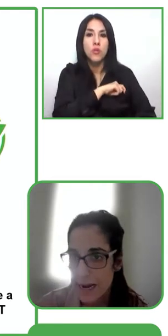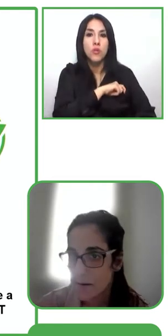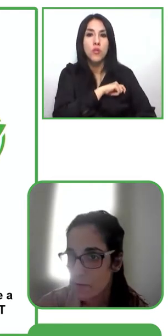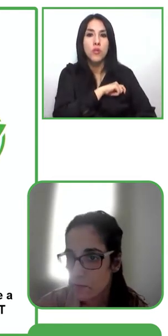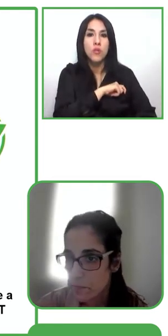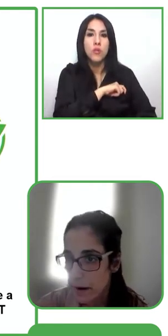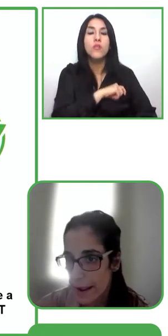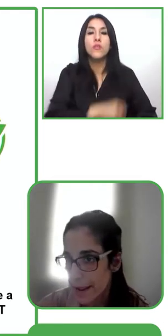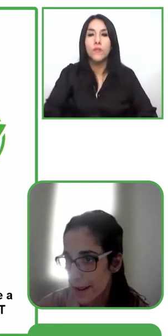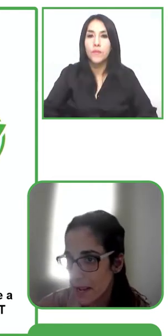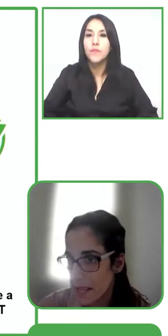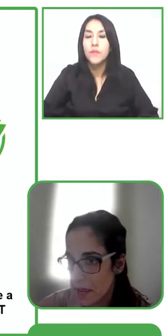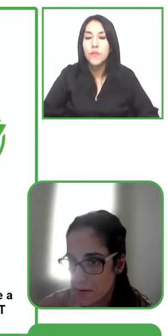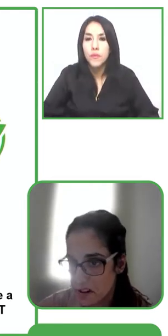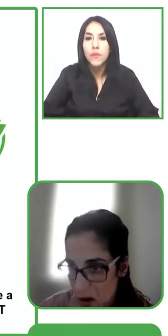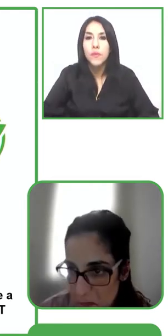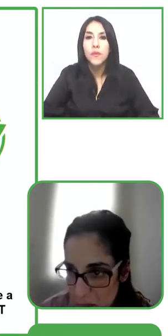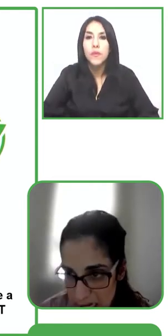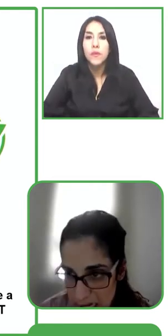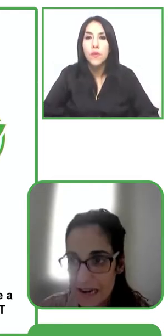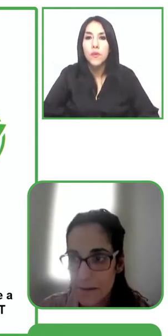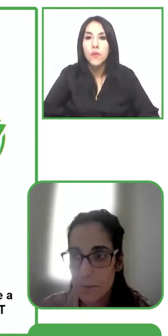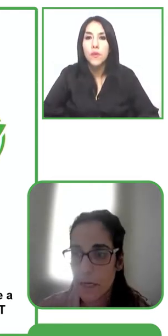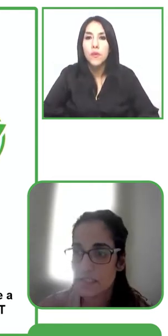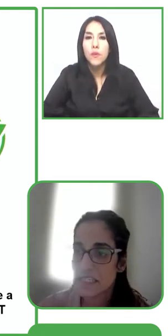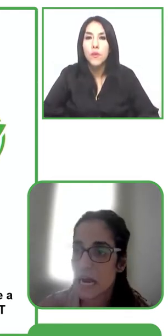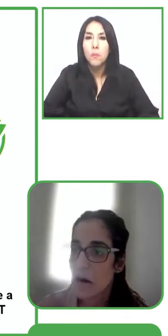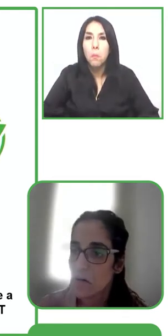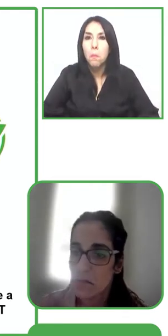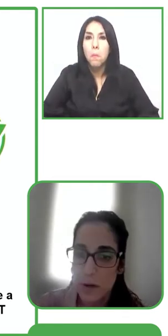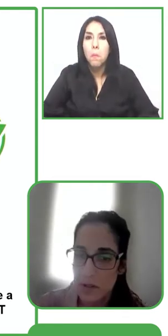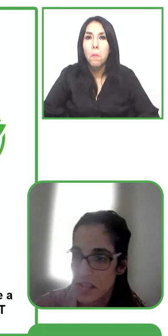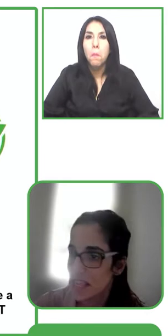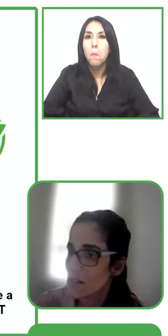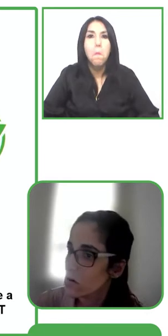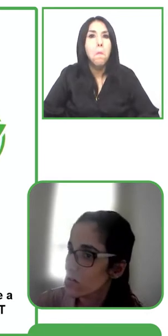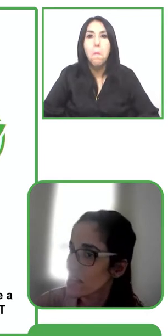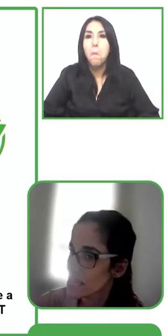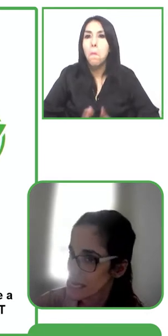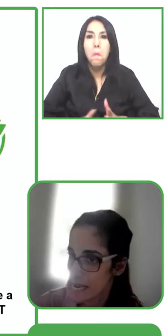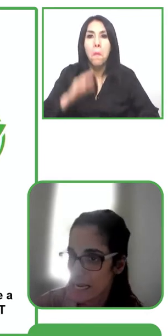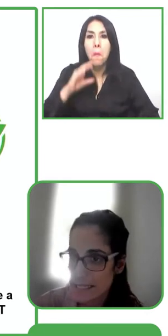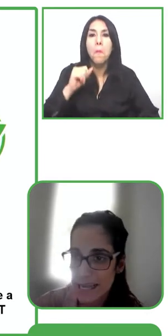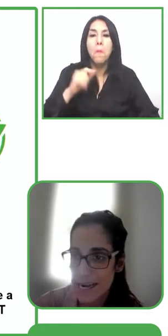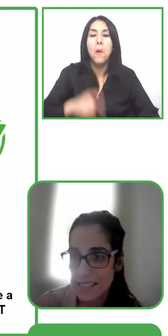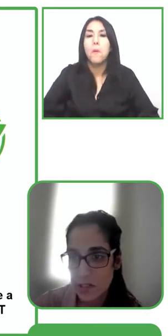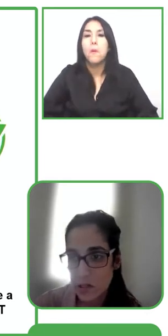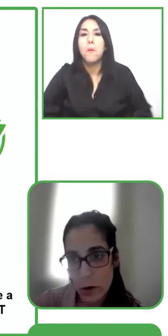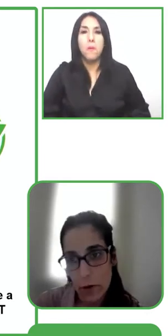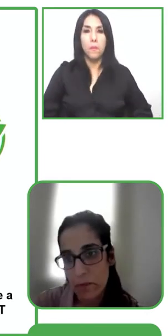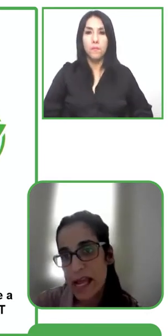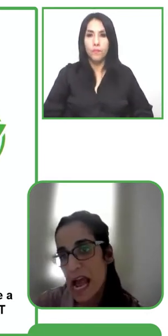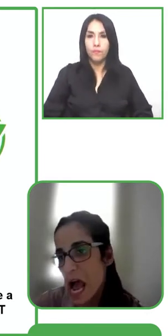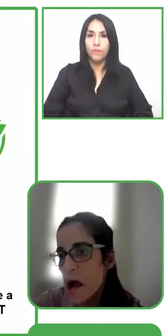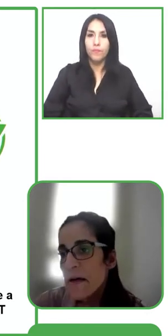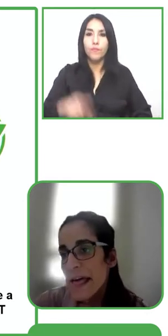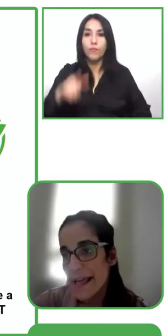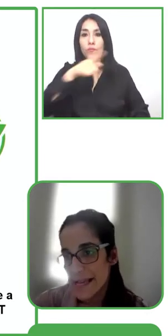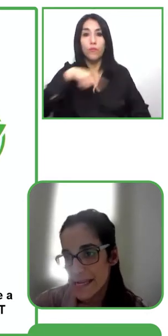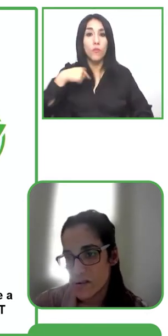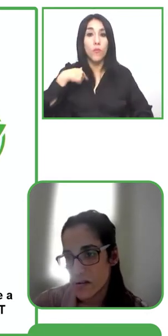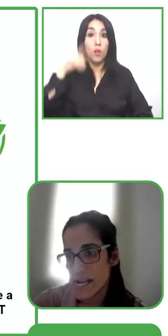Spain, and we tried to replicate and set up a